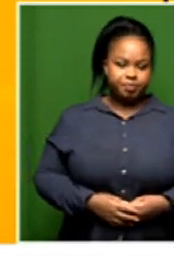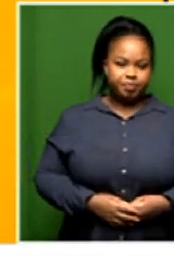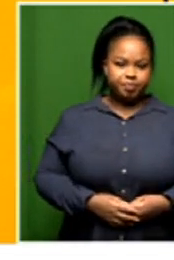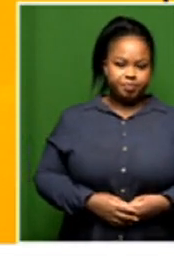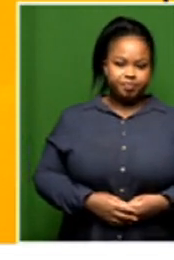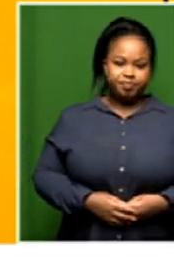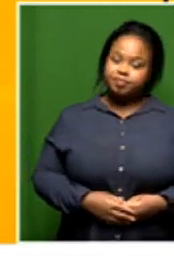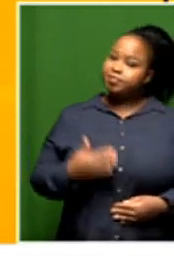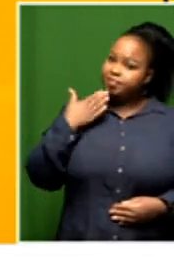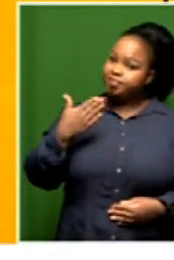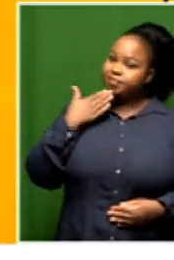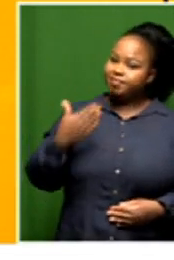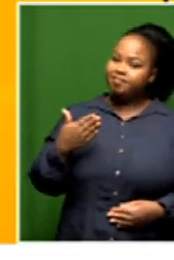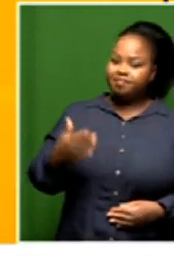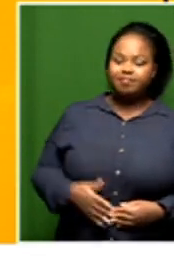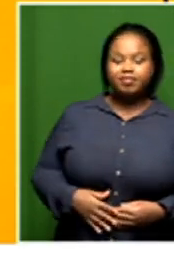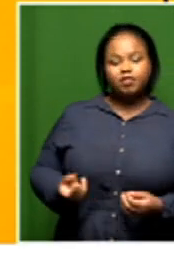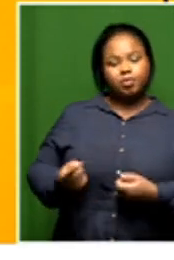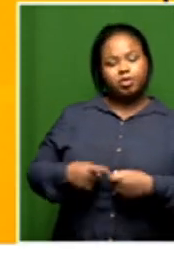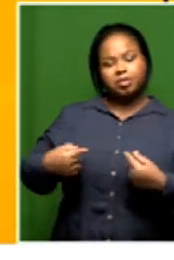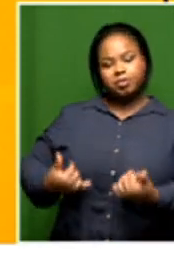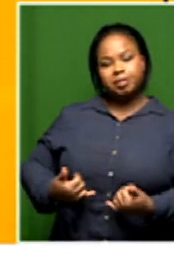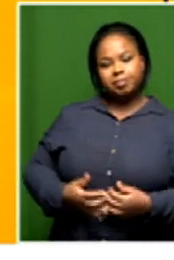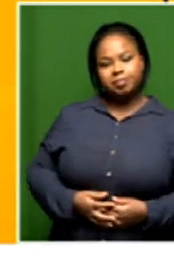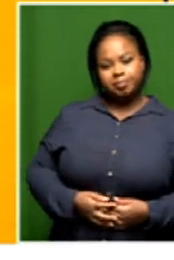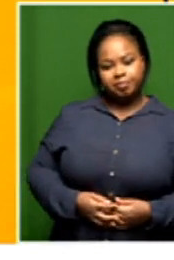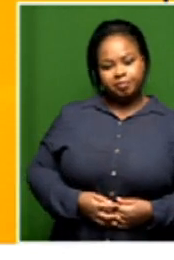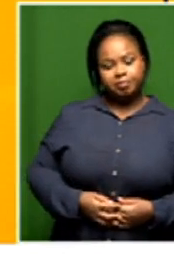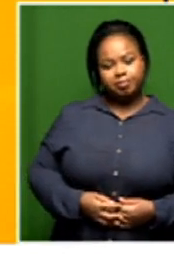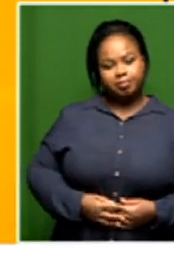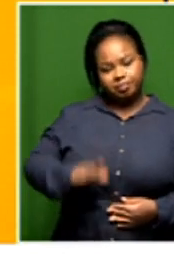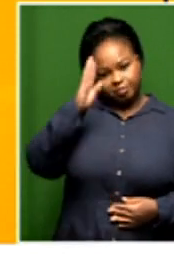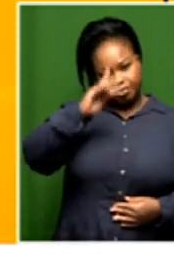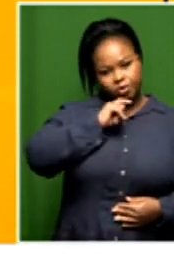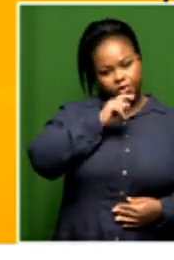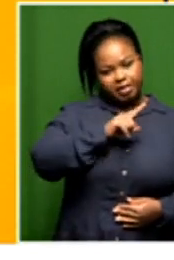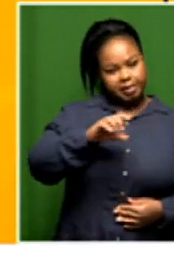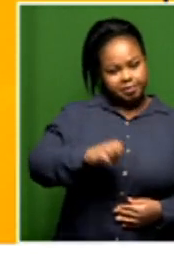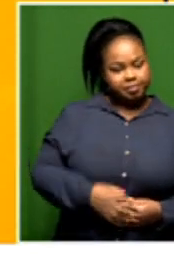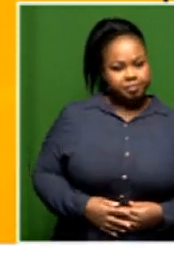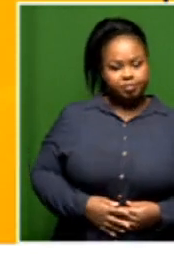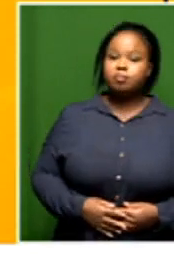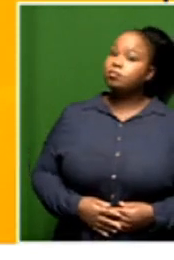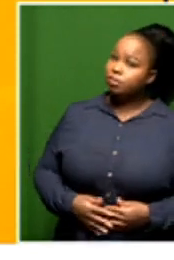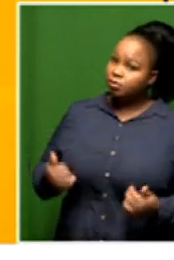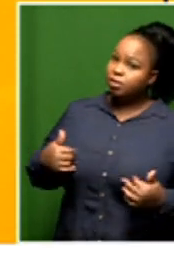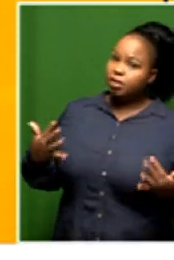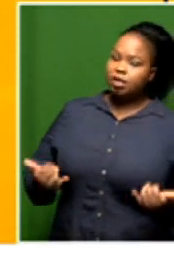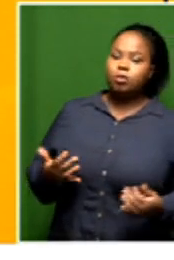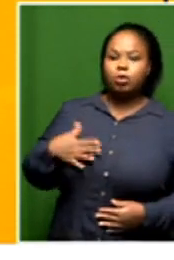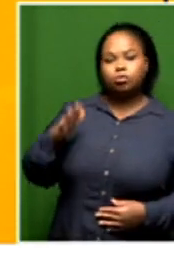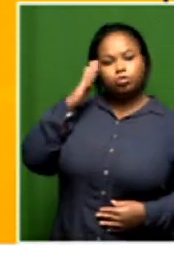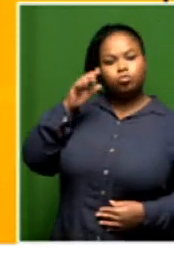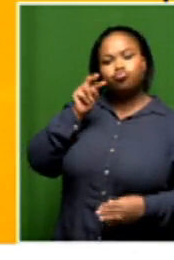course, Skype. Good to have you. Thank you very, very much for joining us on the programme. Good morning, Leanne. So let's start up front by getting